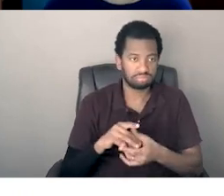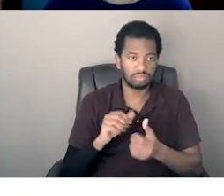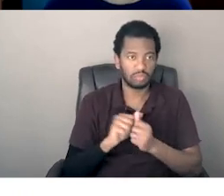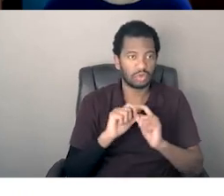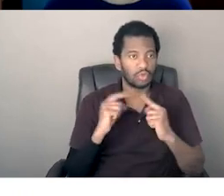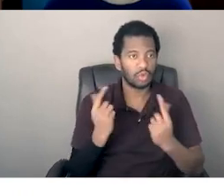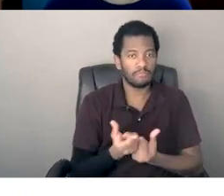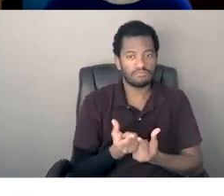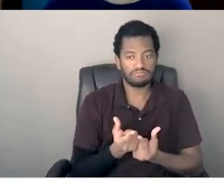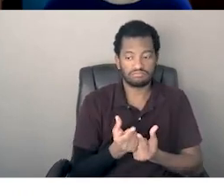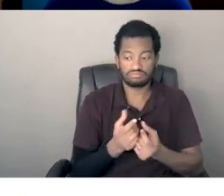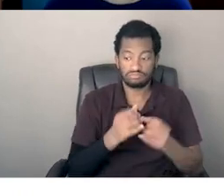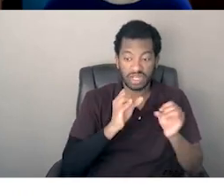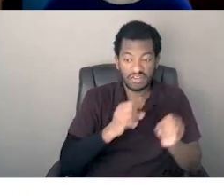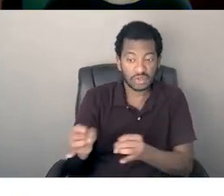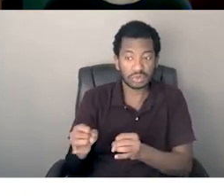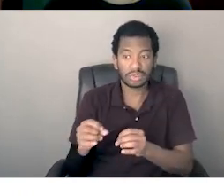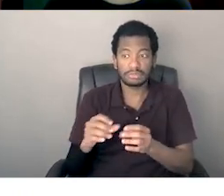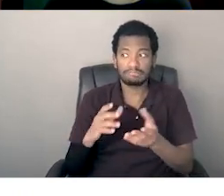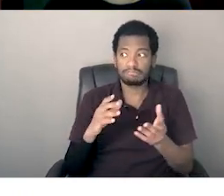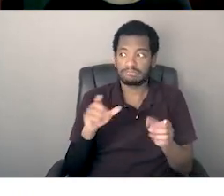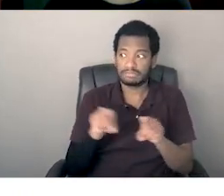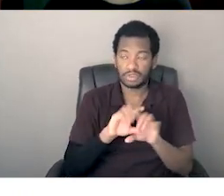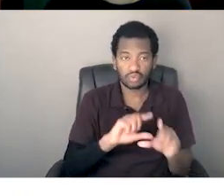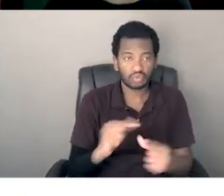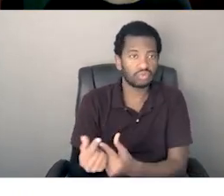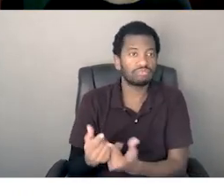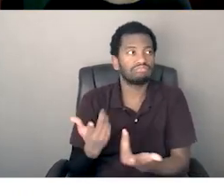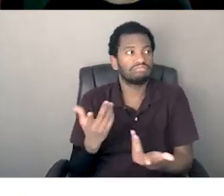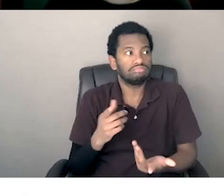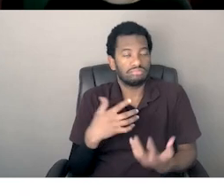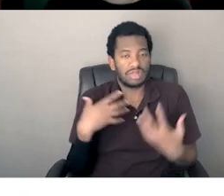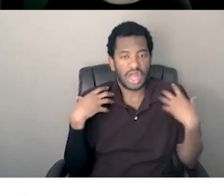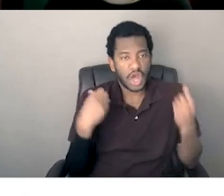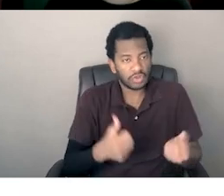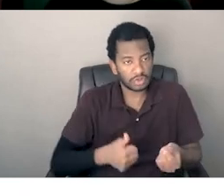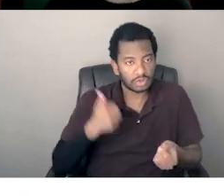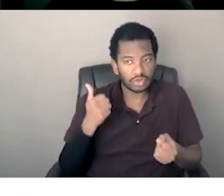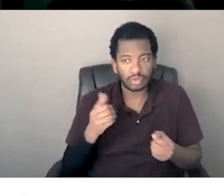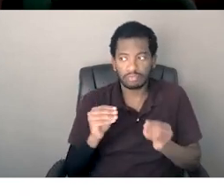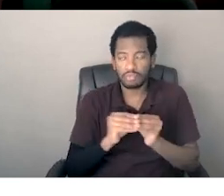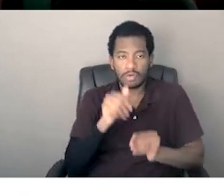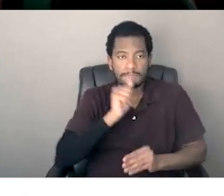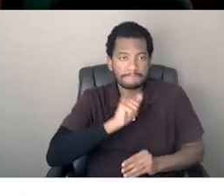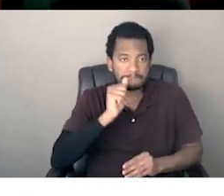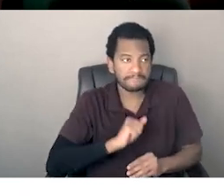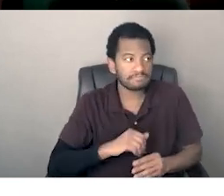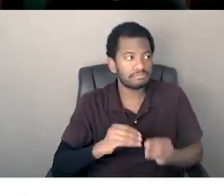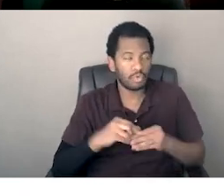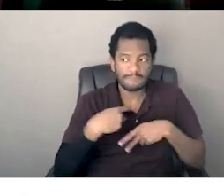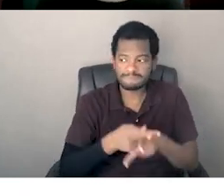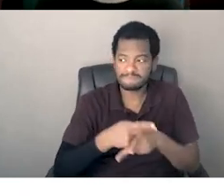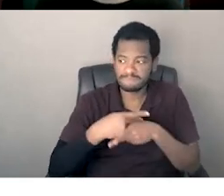and collectively healthier, we're more resilient, more productive, more mutual when we feel that we